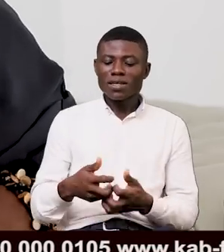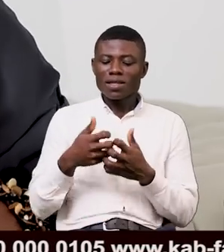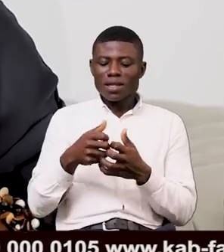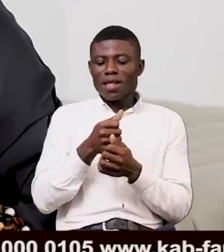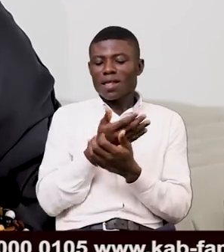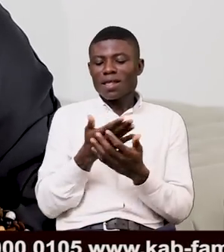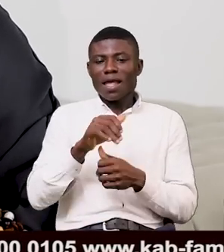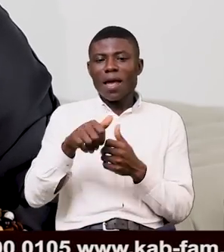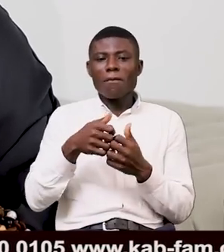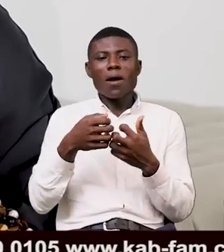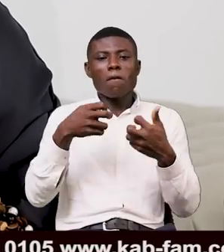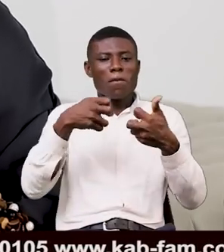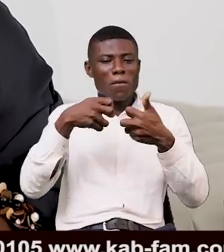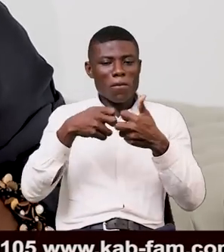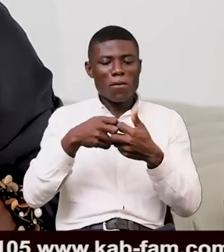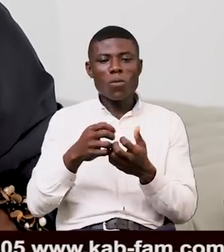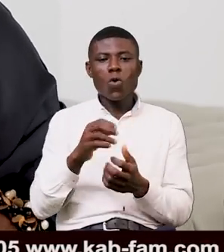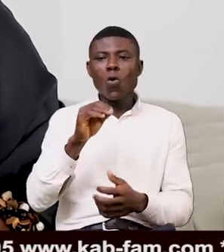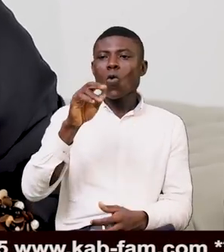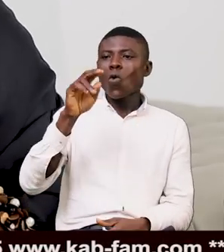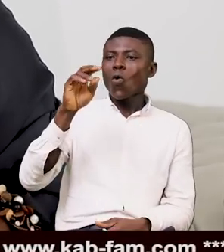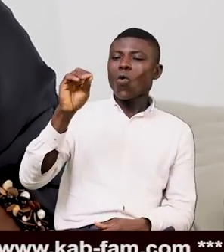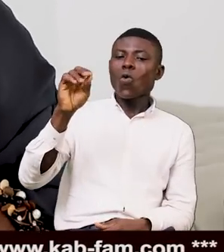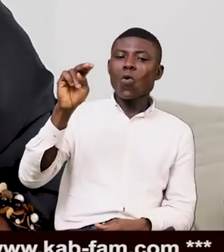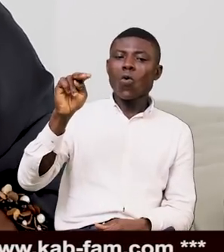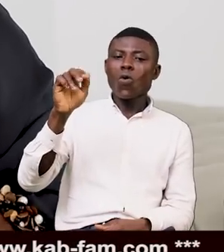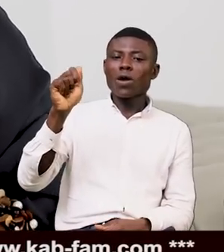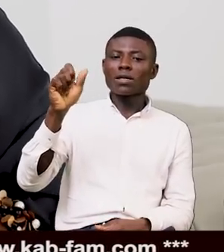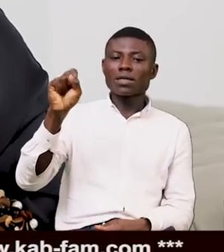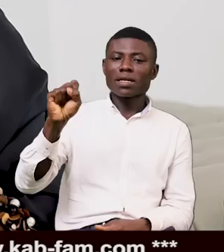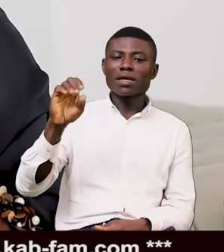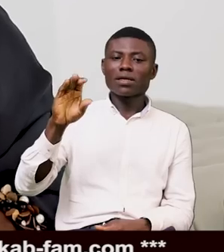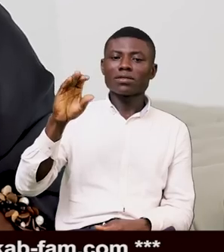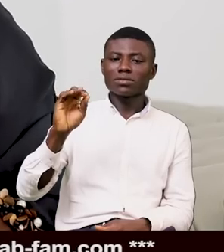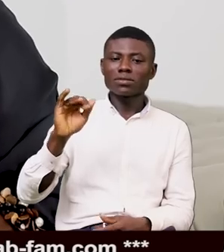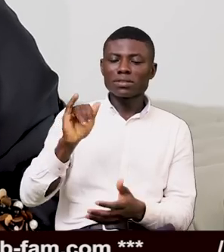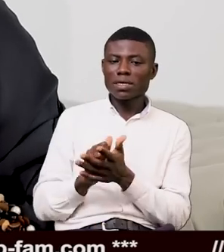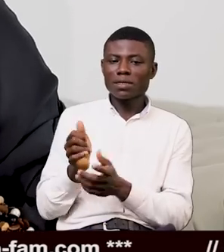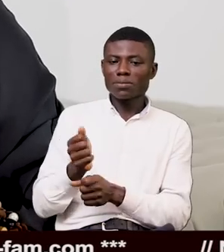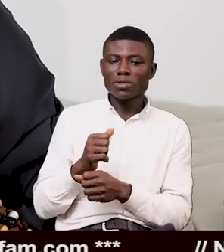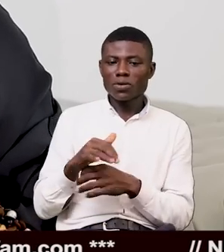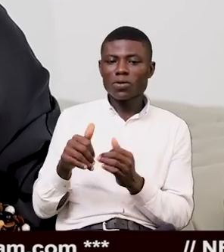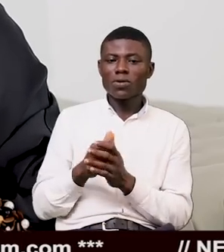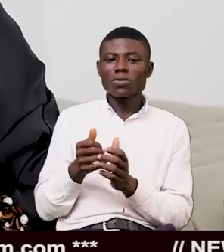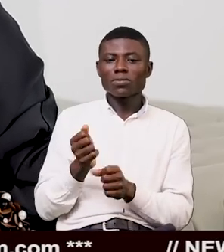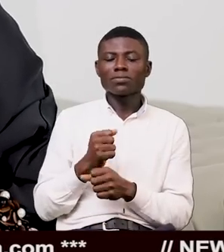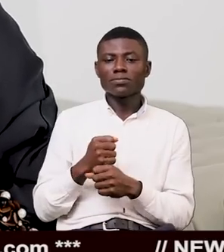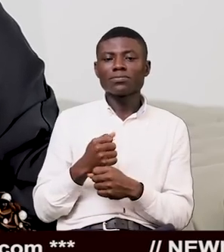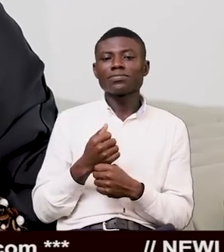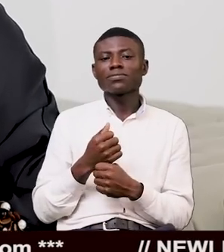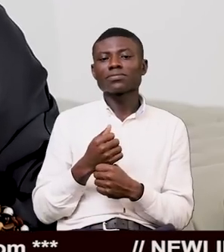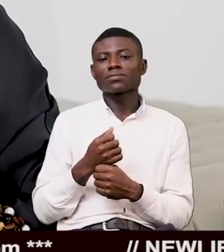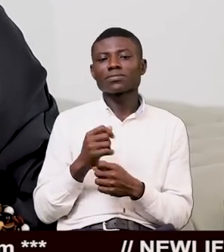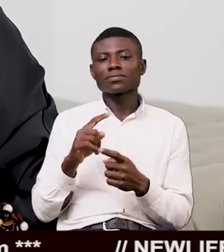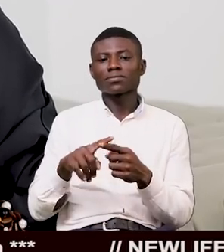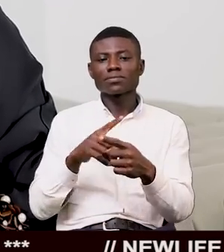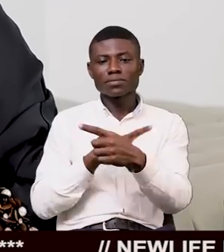for everything power needs. Onasco furniture, share me building furniture, and no yet it you.